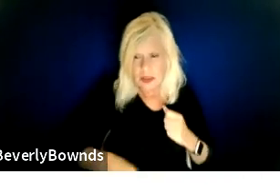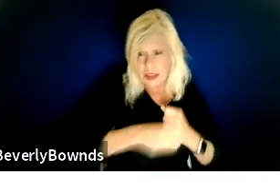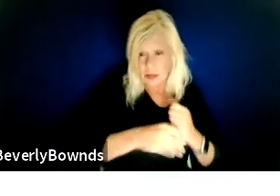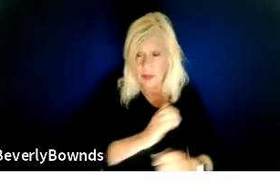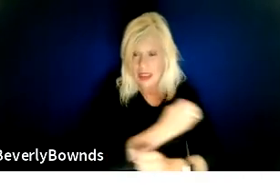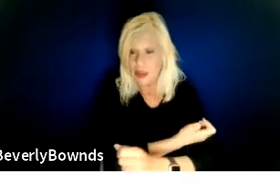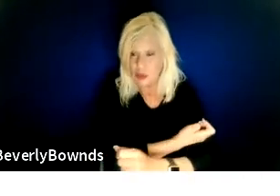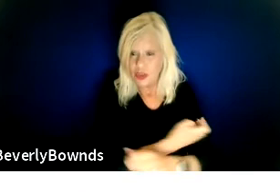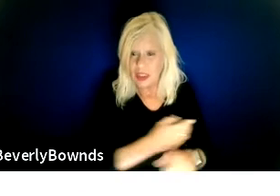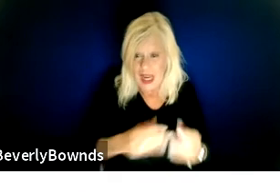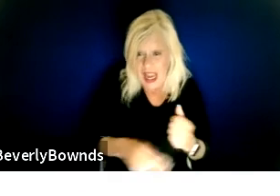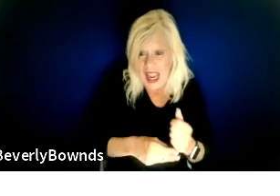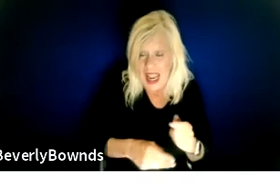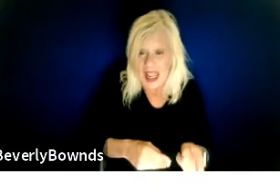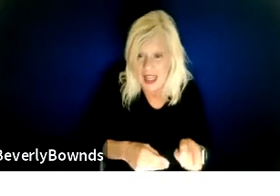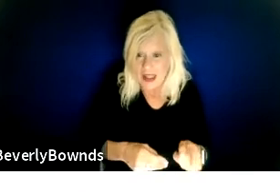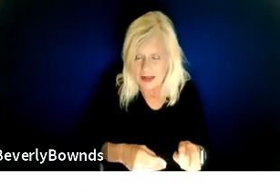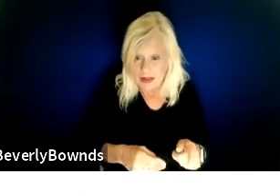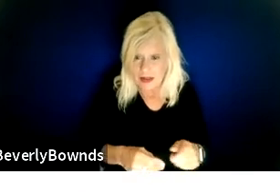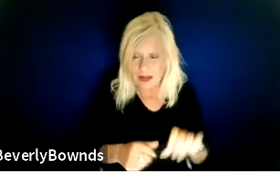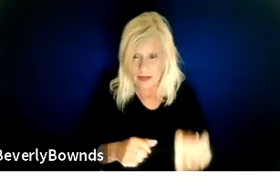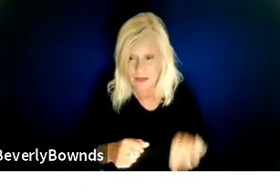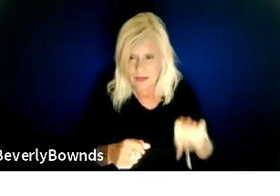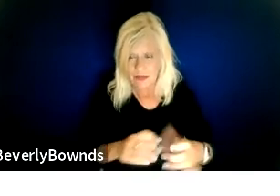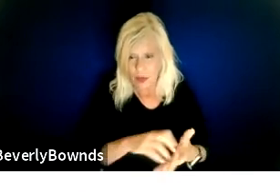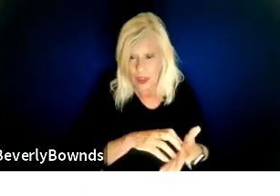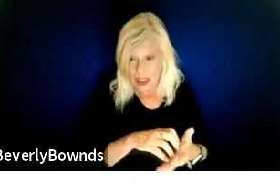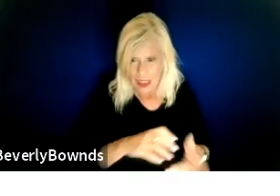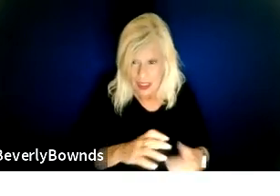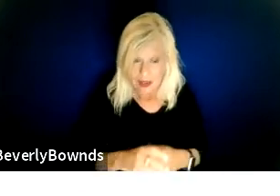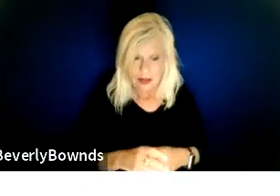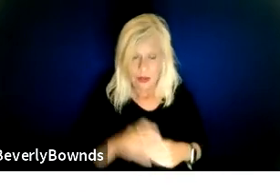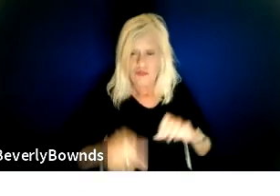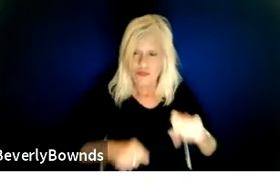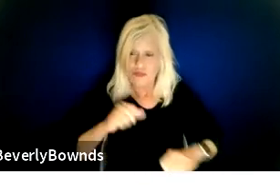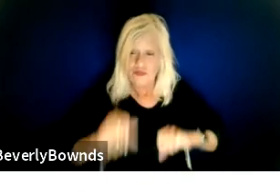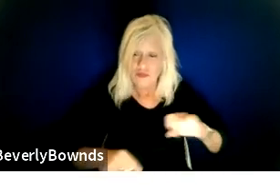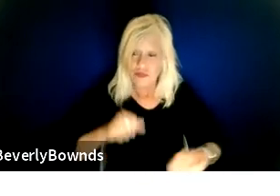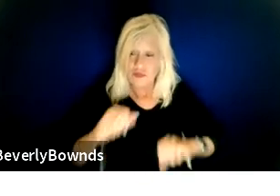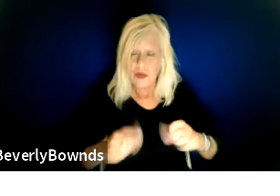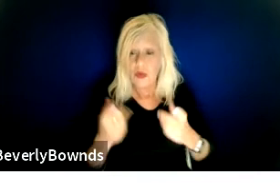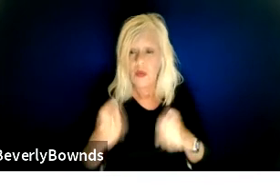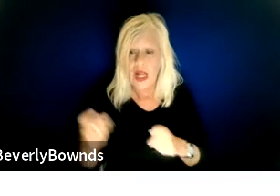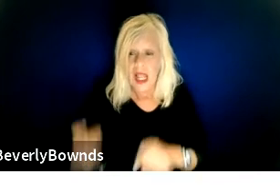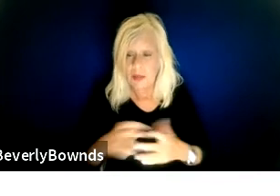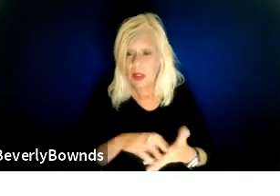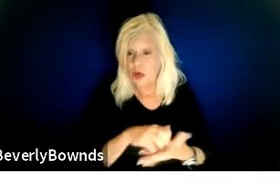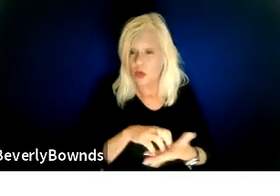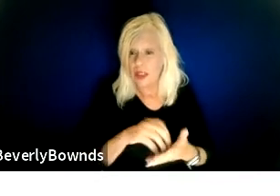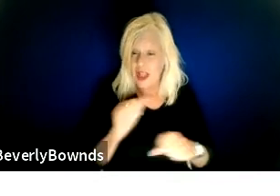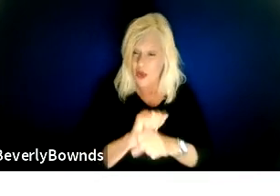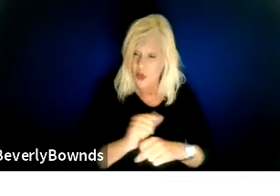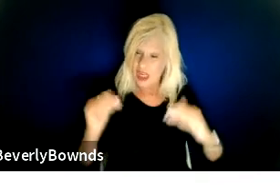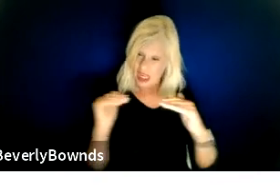so imagine if an individual post-stroke were to train on Avid for a longer period of time. What would happen would be, because their weak side is working as hard as